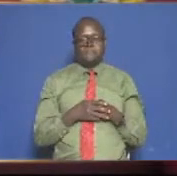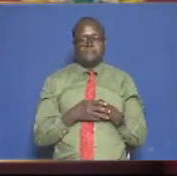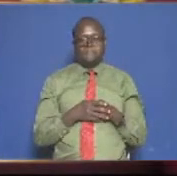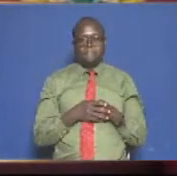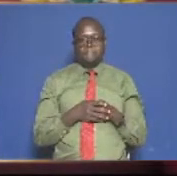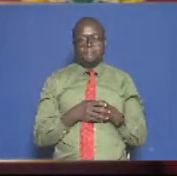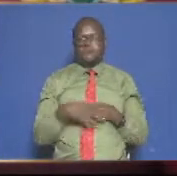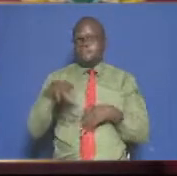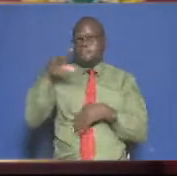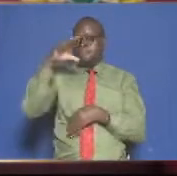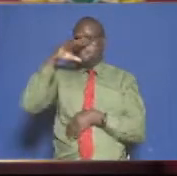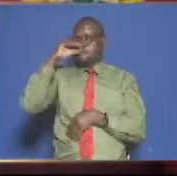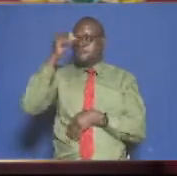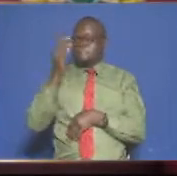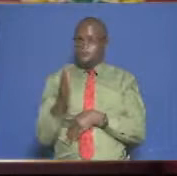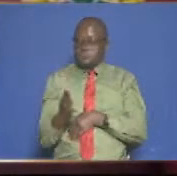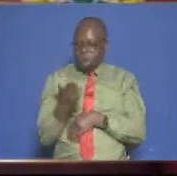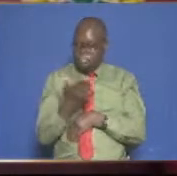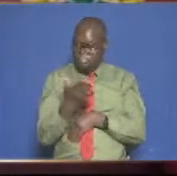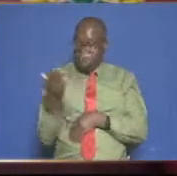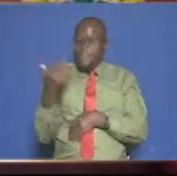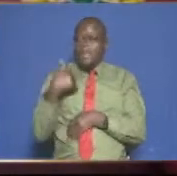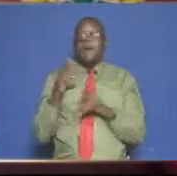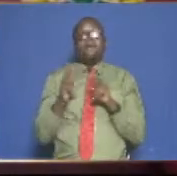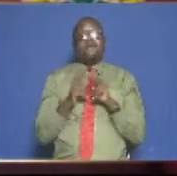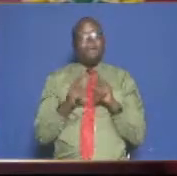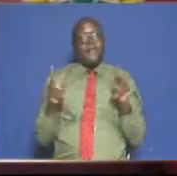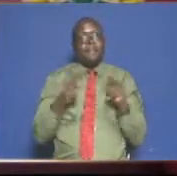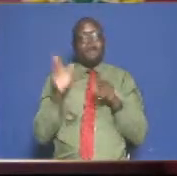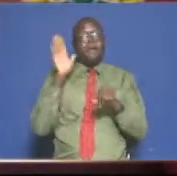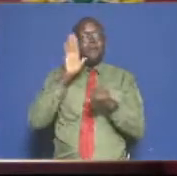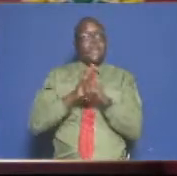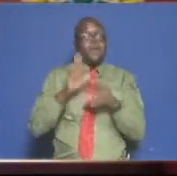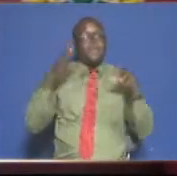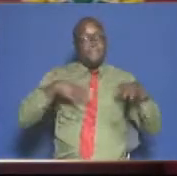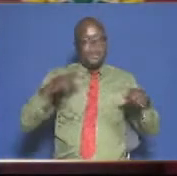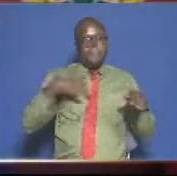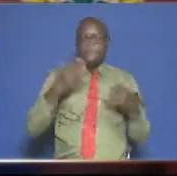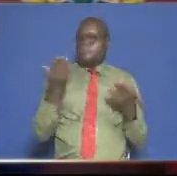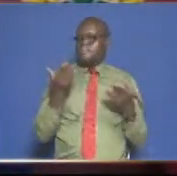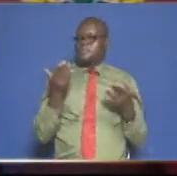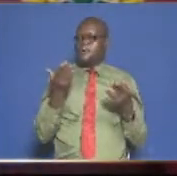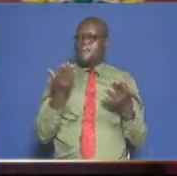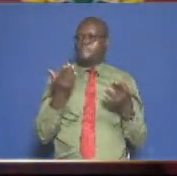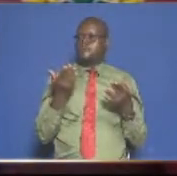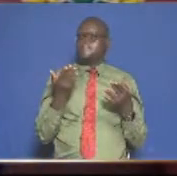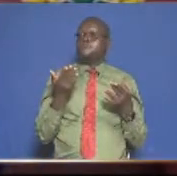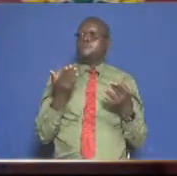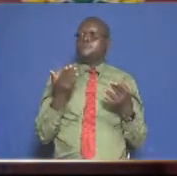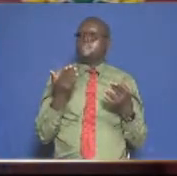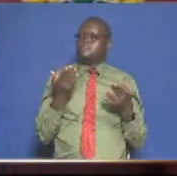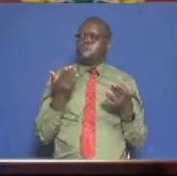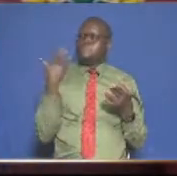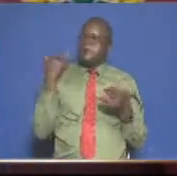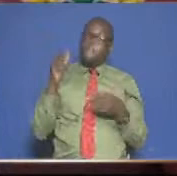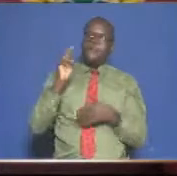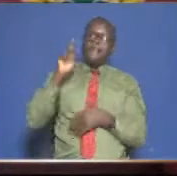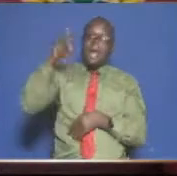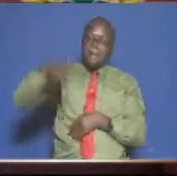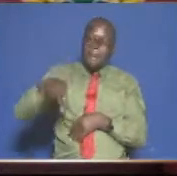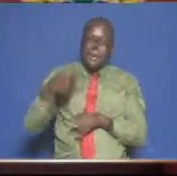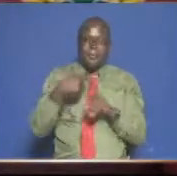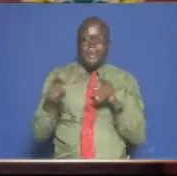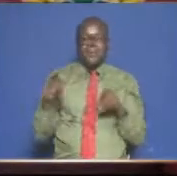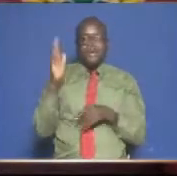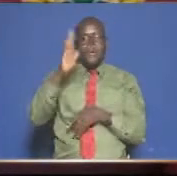Mr. Speaker, there are very, very many people who have passed through this Parliament and who will pass through this Parliament, but